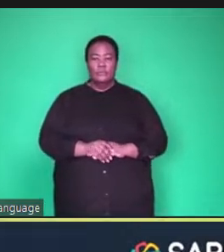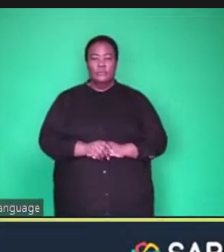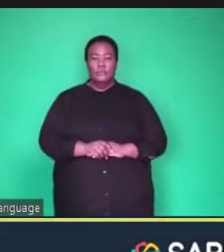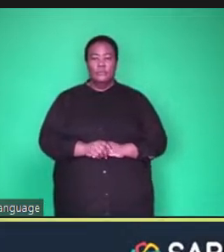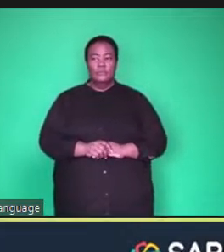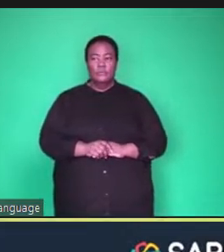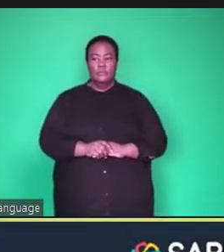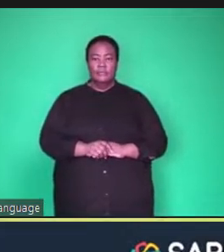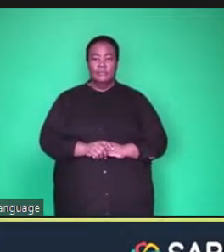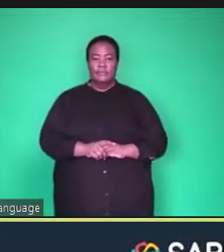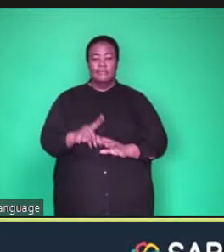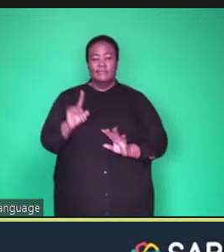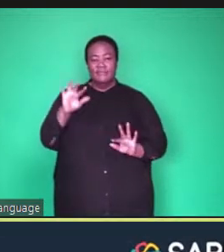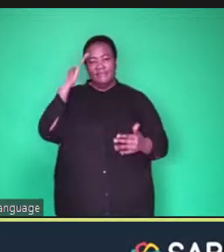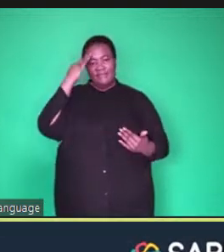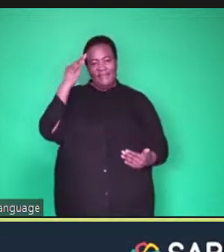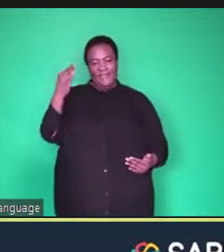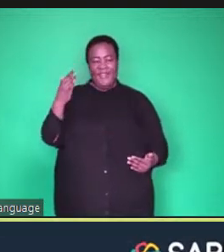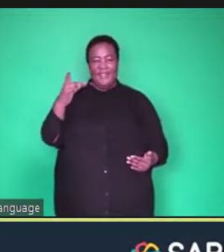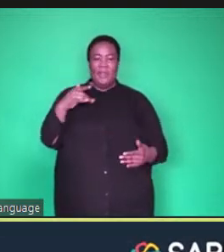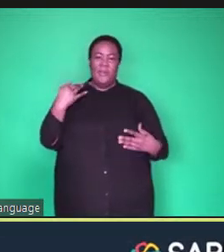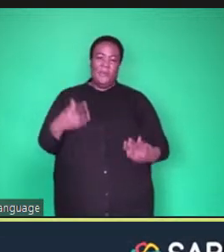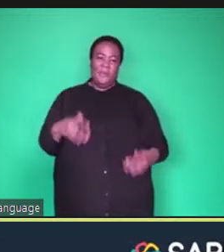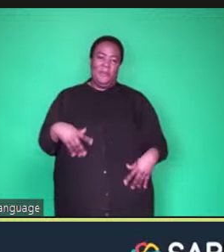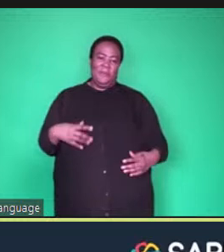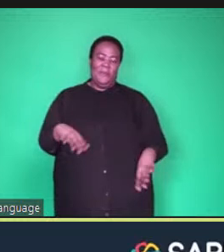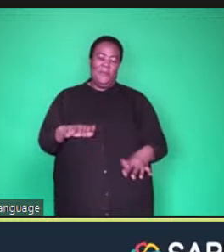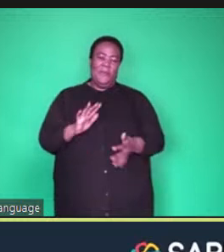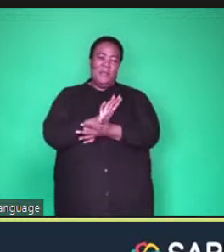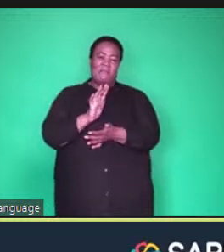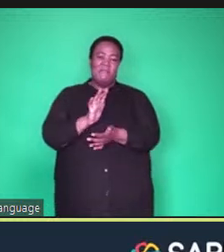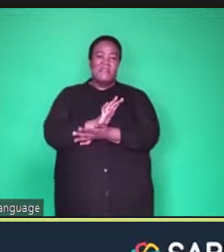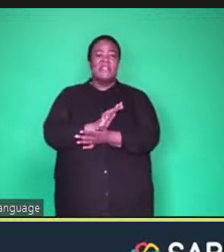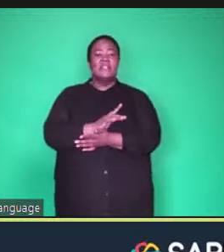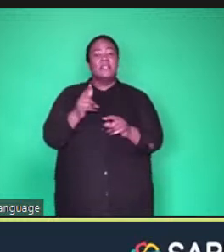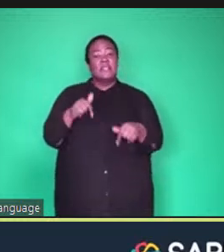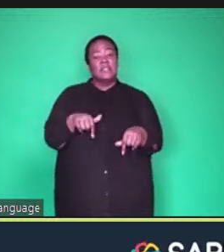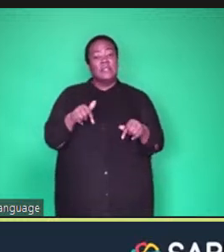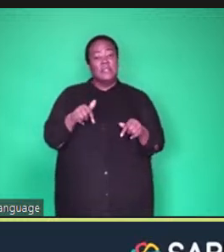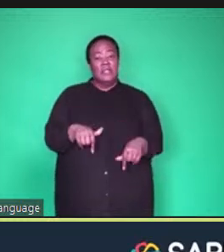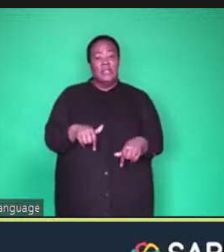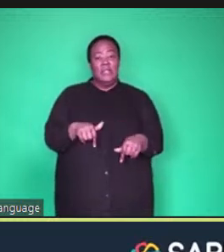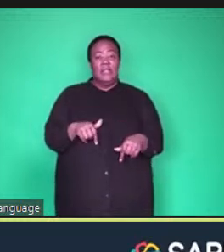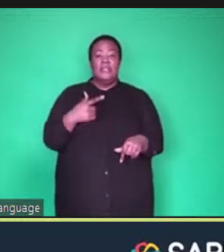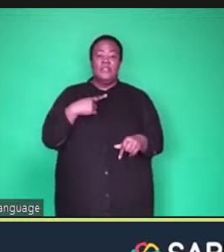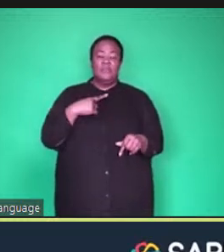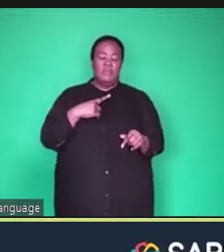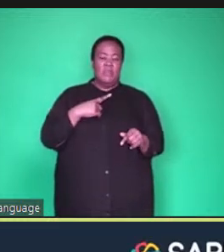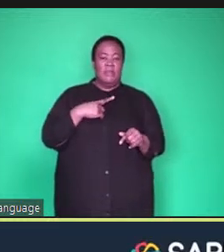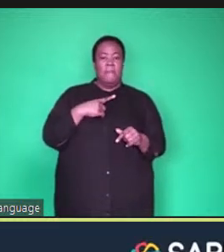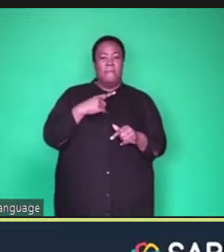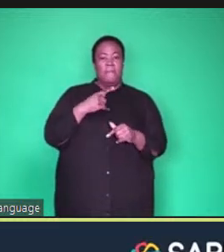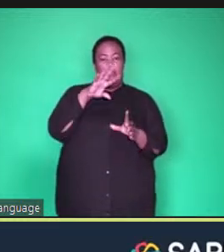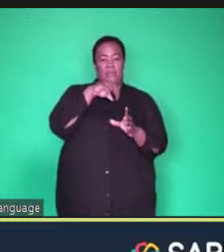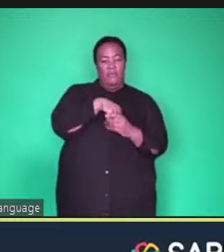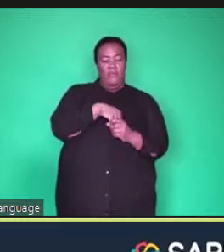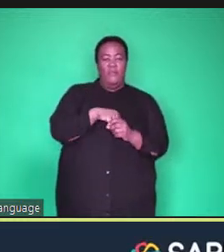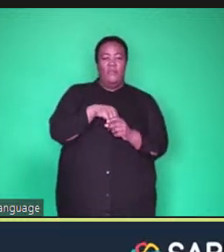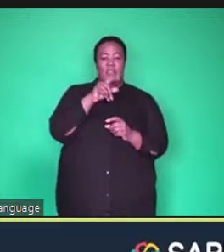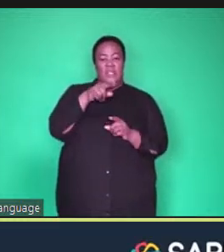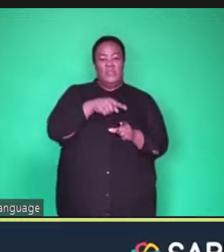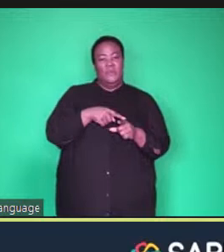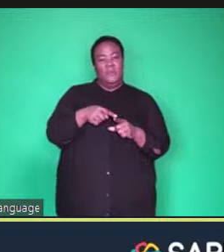Hello, everybody. It's a real pleasure to be part of today and, in fact, to be part of this week. So firstly, congrats to